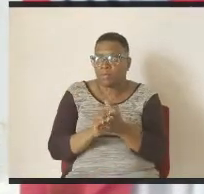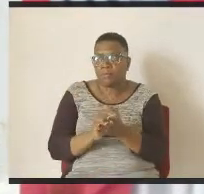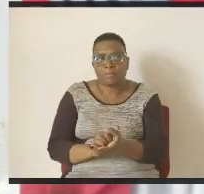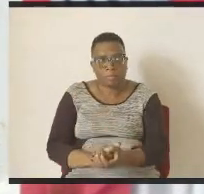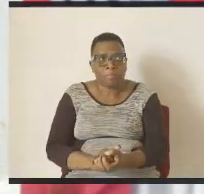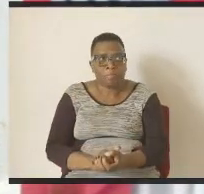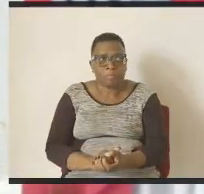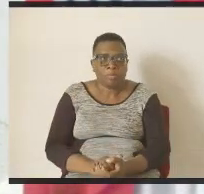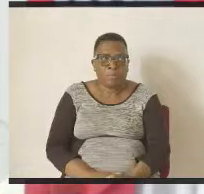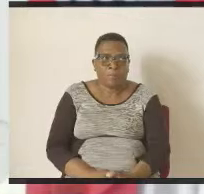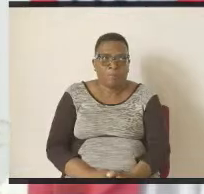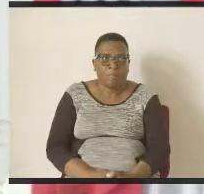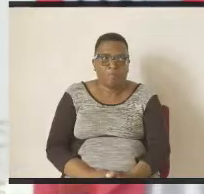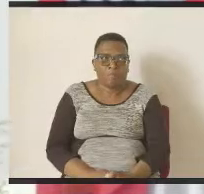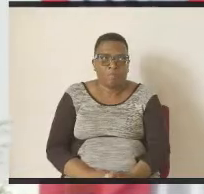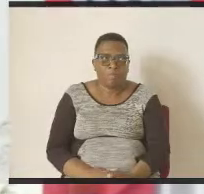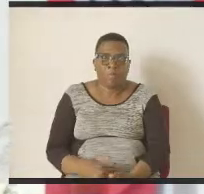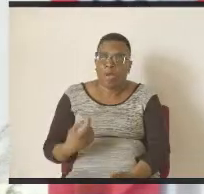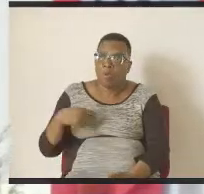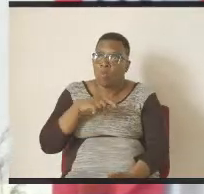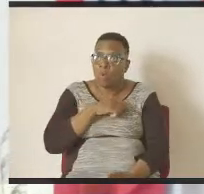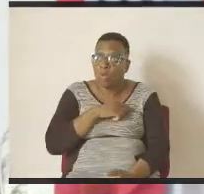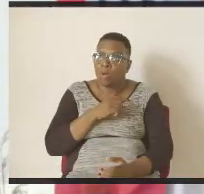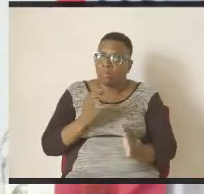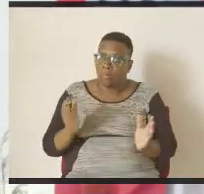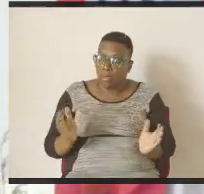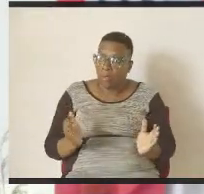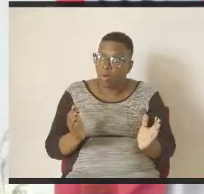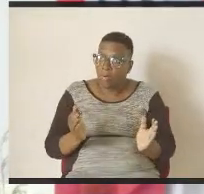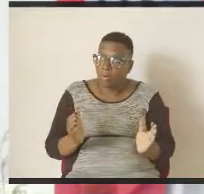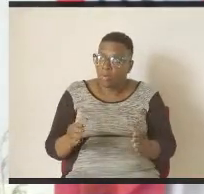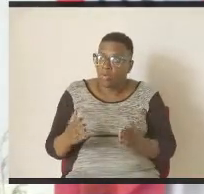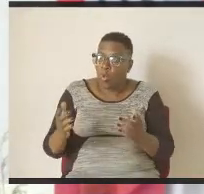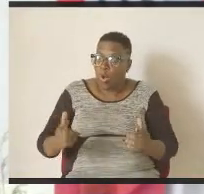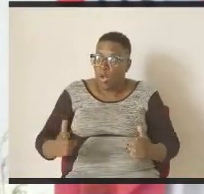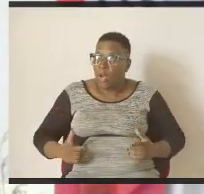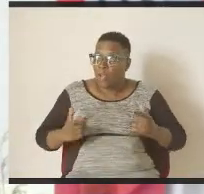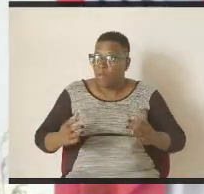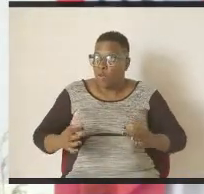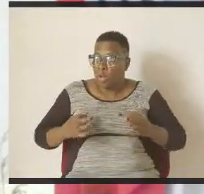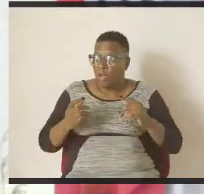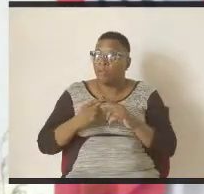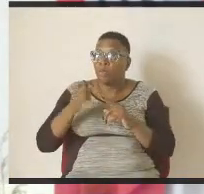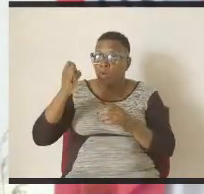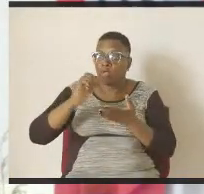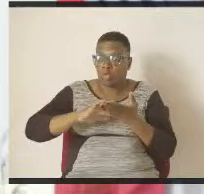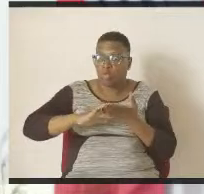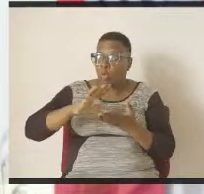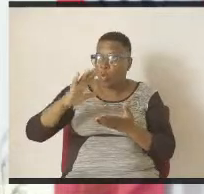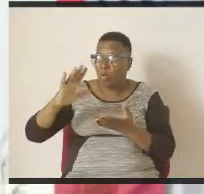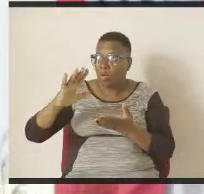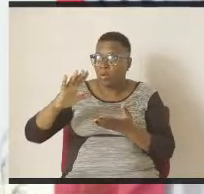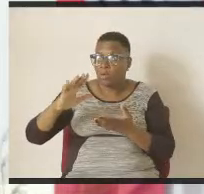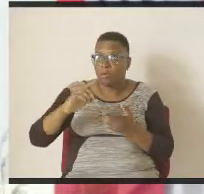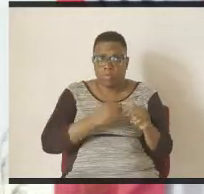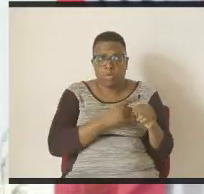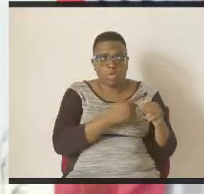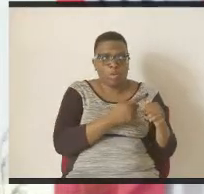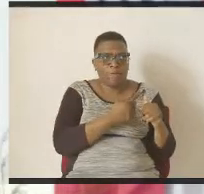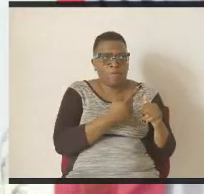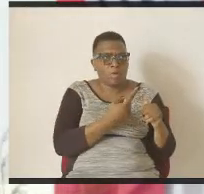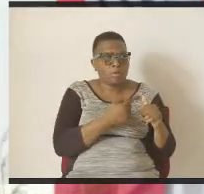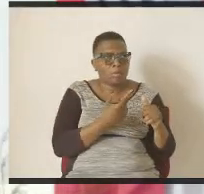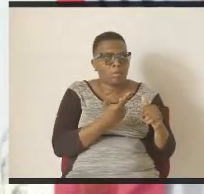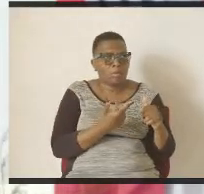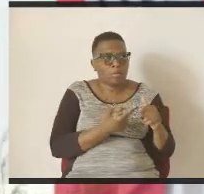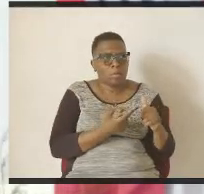And we are inspired to go out and live our lives to his glory. Amen? So number one, steps